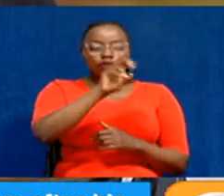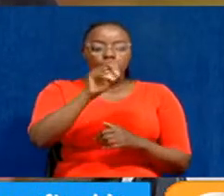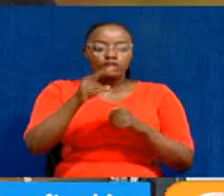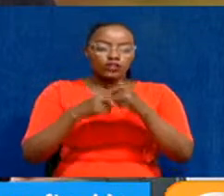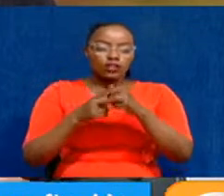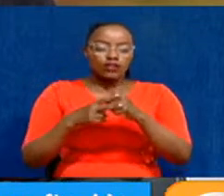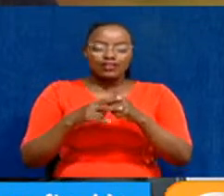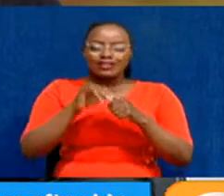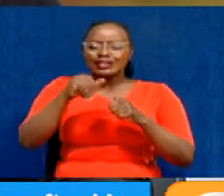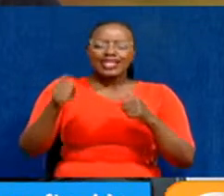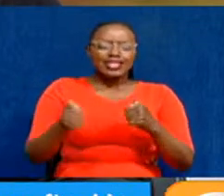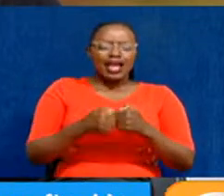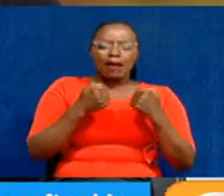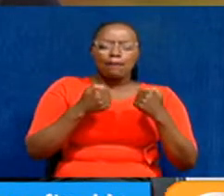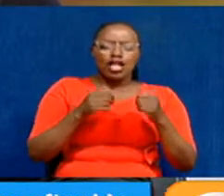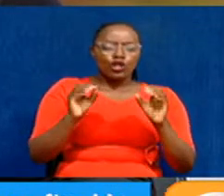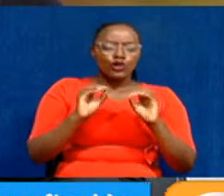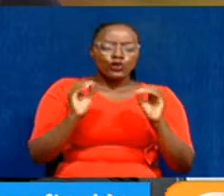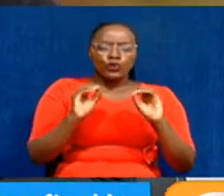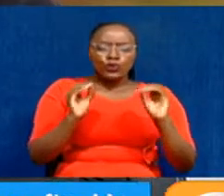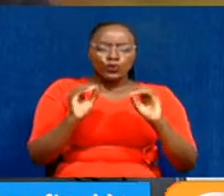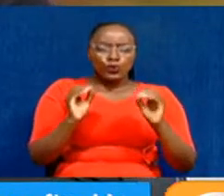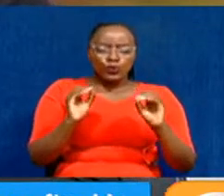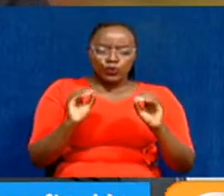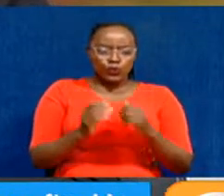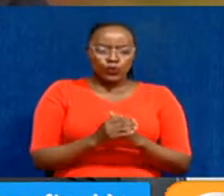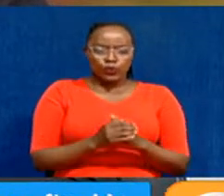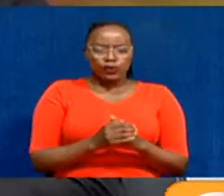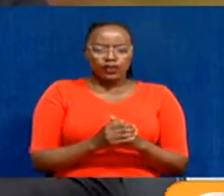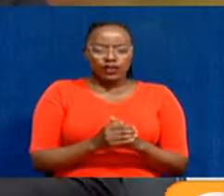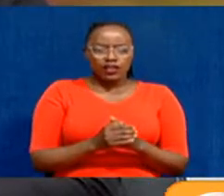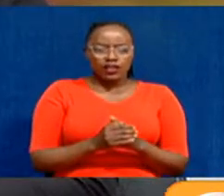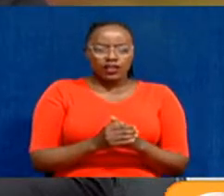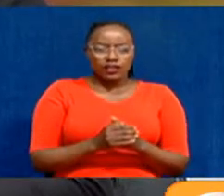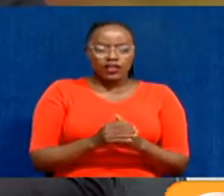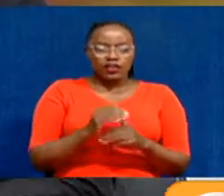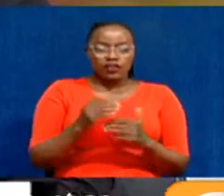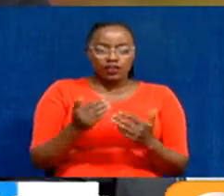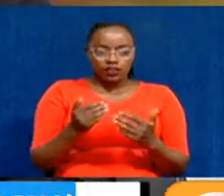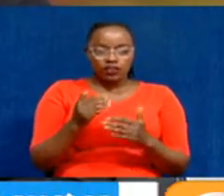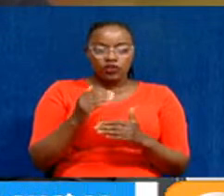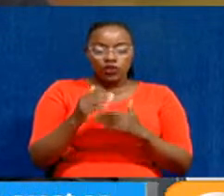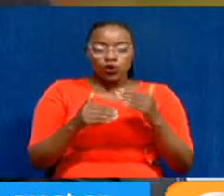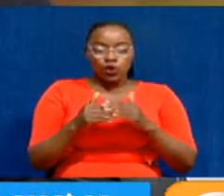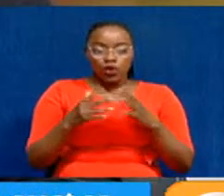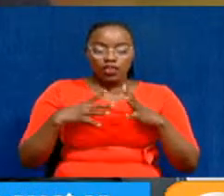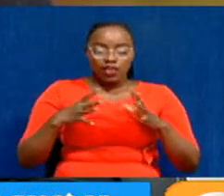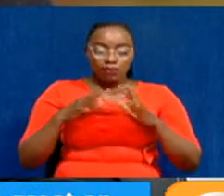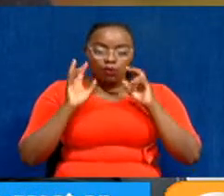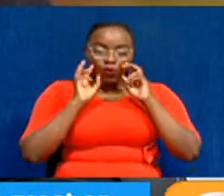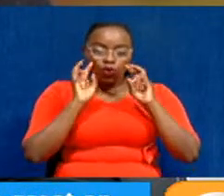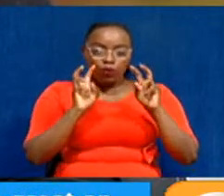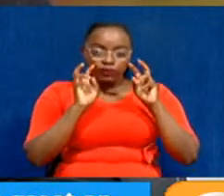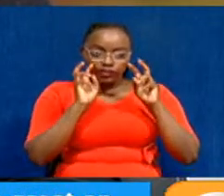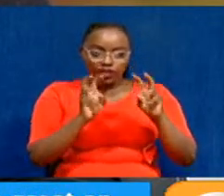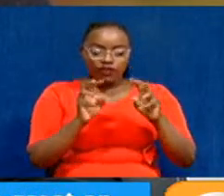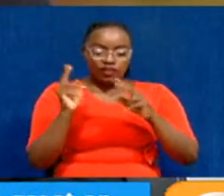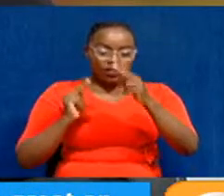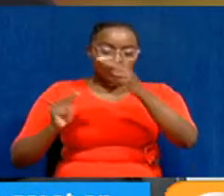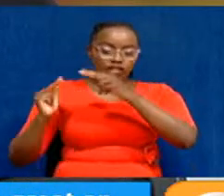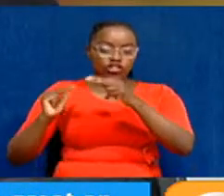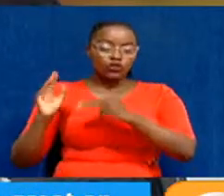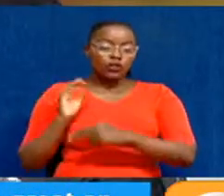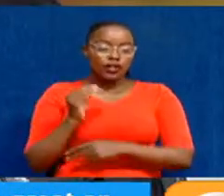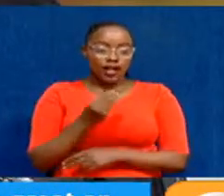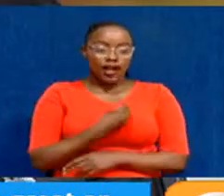2007 did not just happen overnight. And for all fair observers of our history,